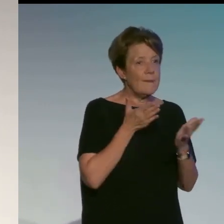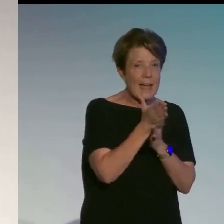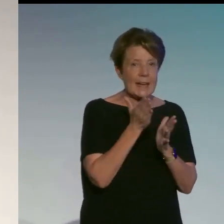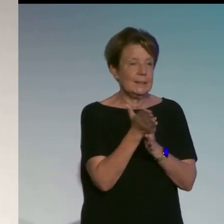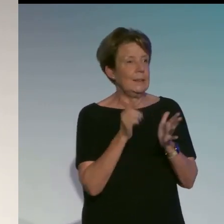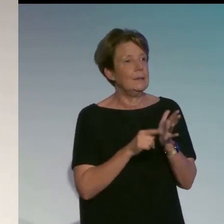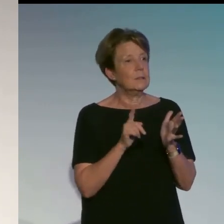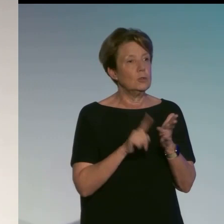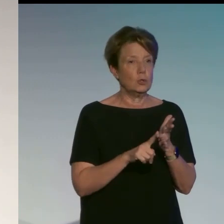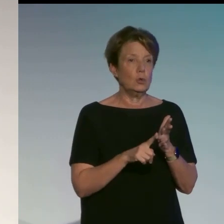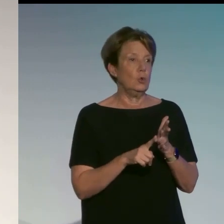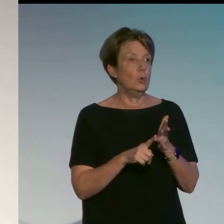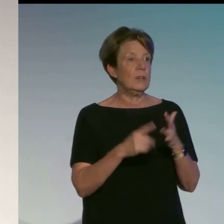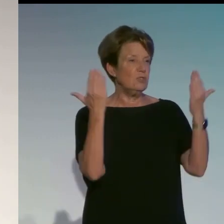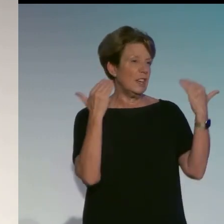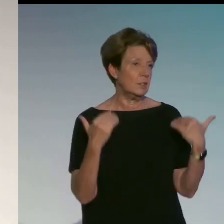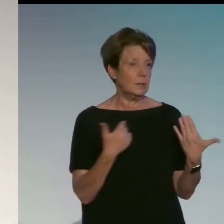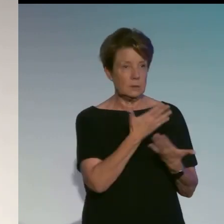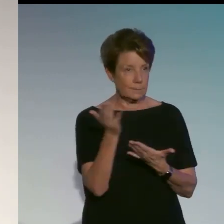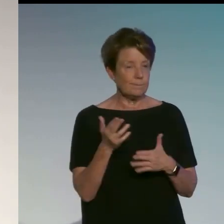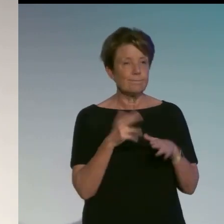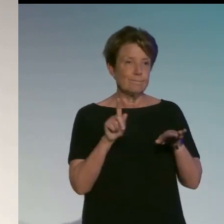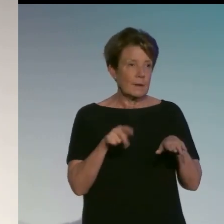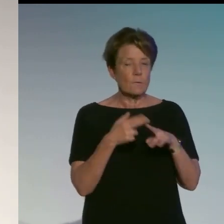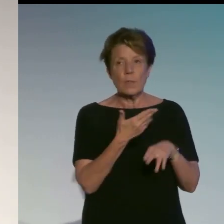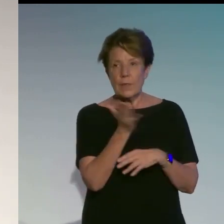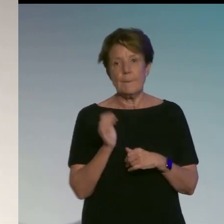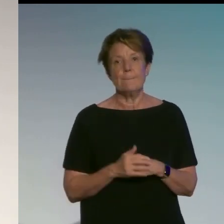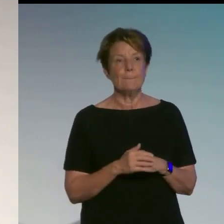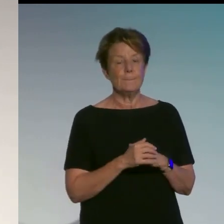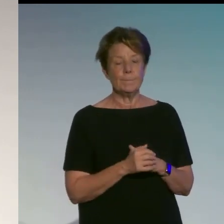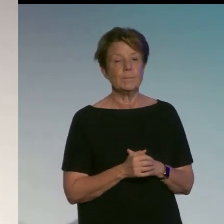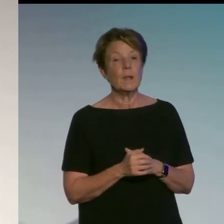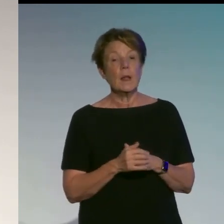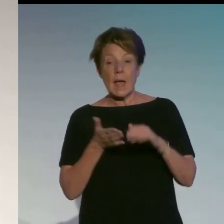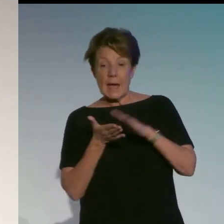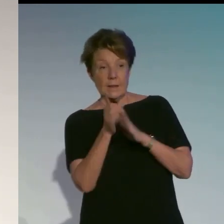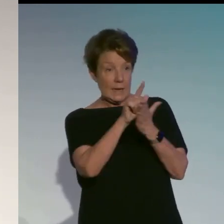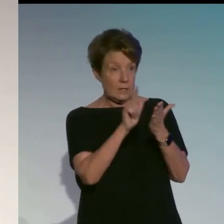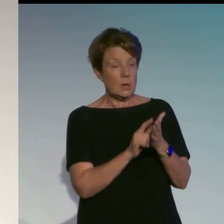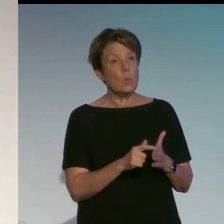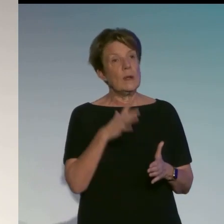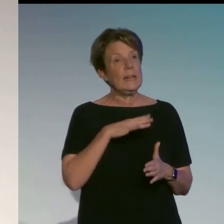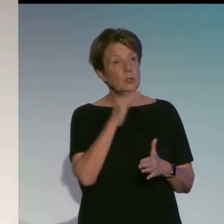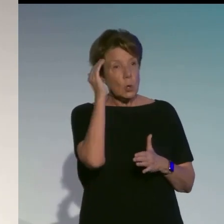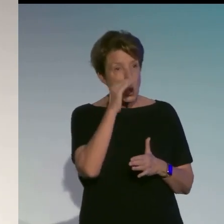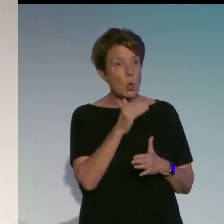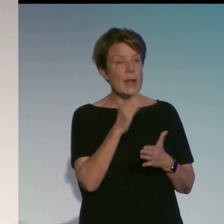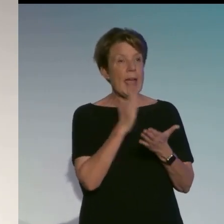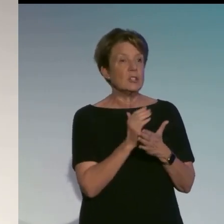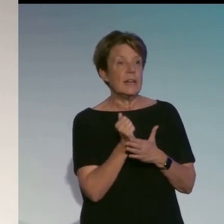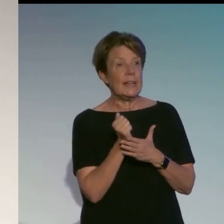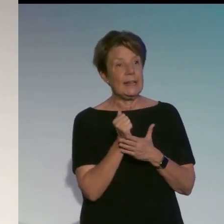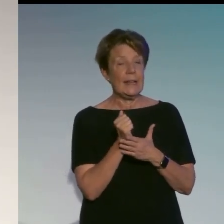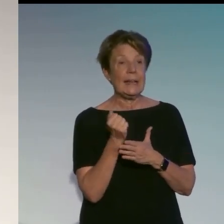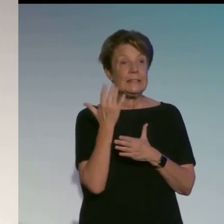them? And that means as well that as part of us in the public service, it's contingent actually in our legislation that we need to learn Indigenous, Te